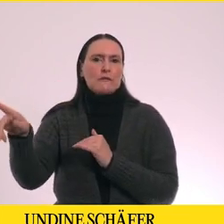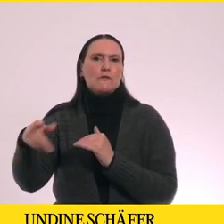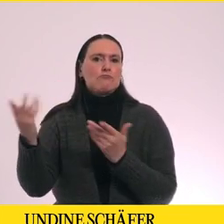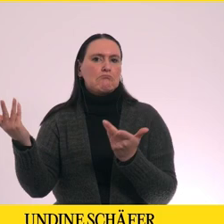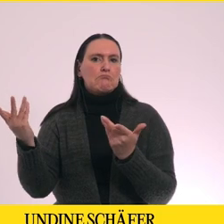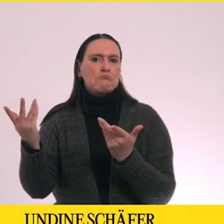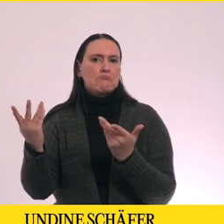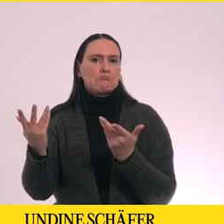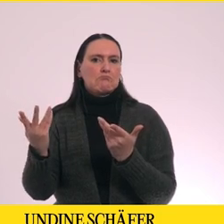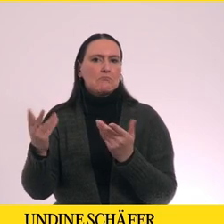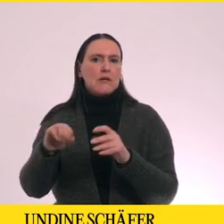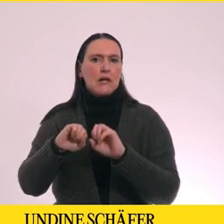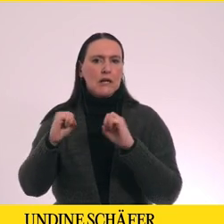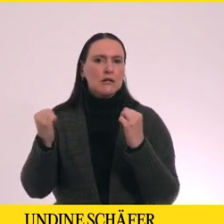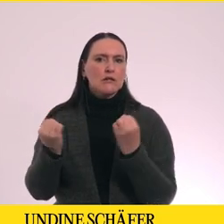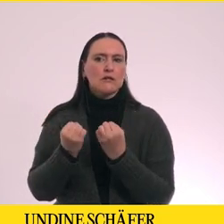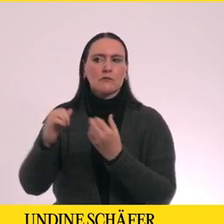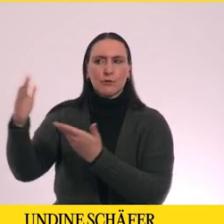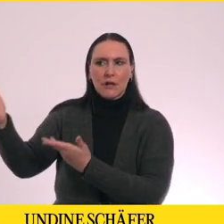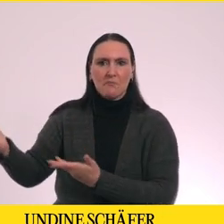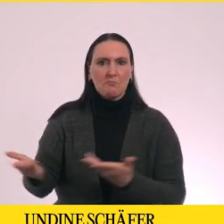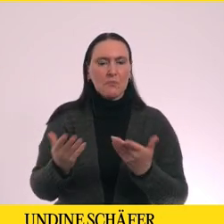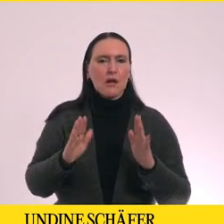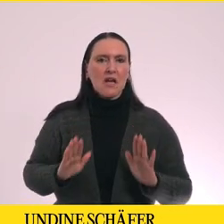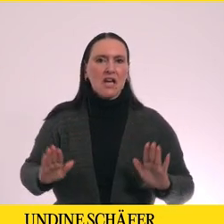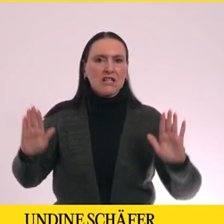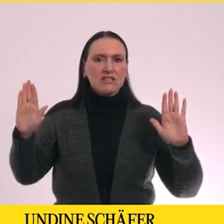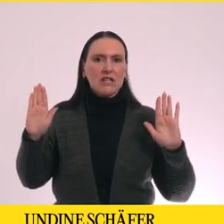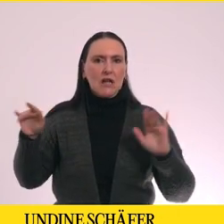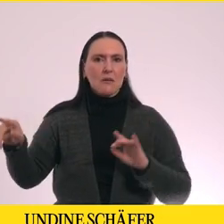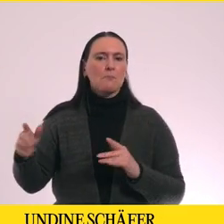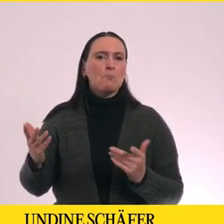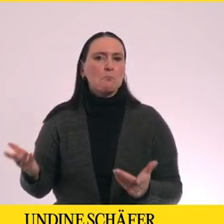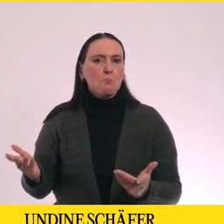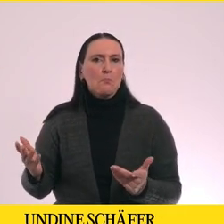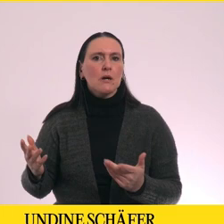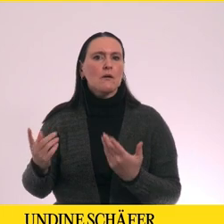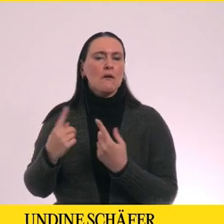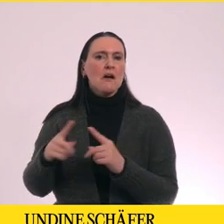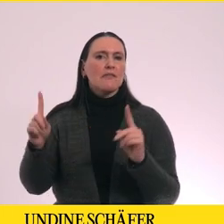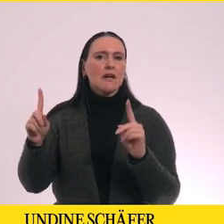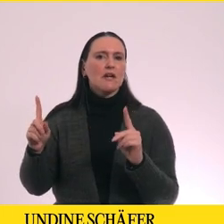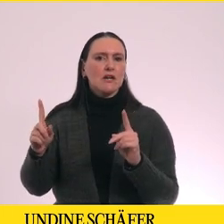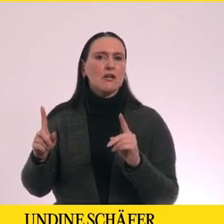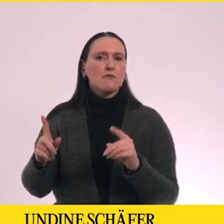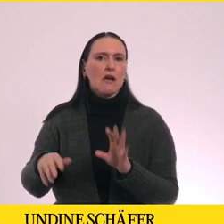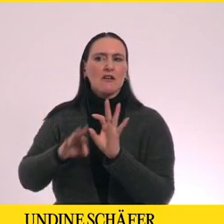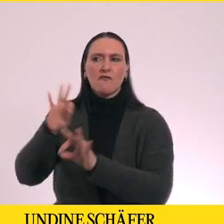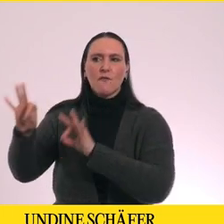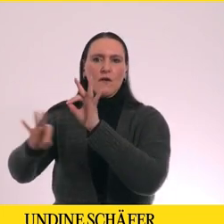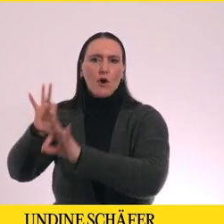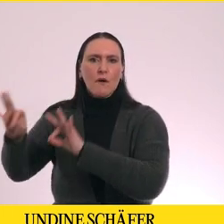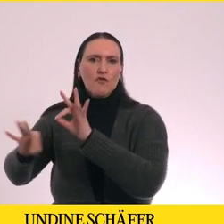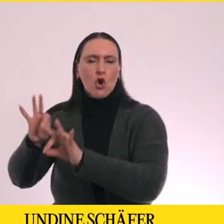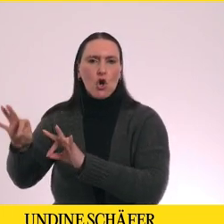the refugees and asylum seekers that are not coming from Europe. So what we are facing, it's